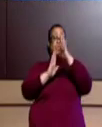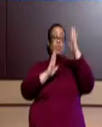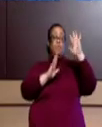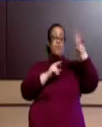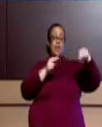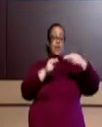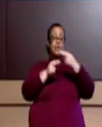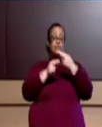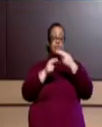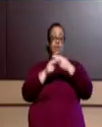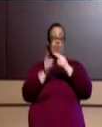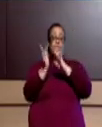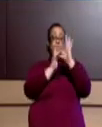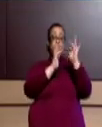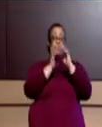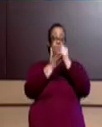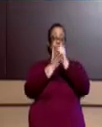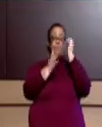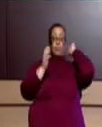Amen.